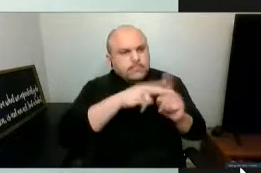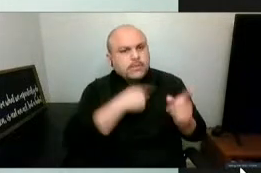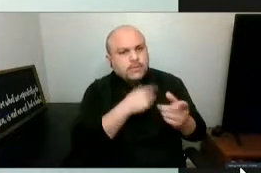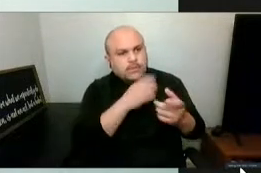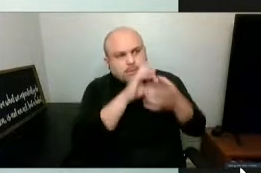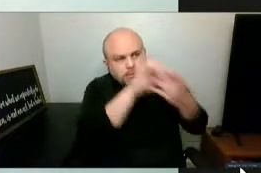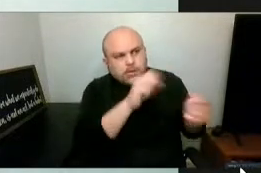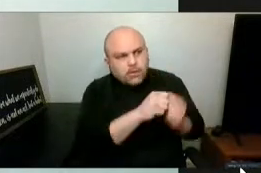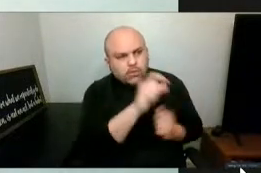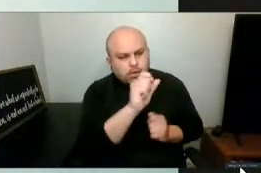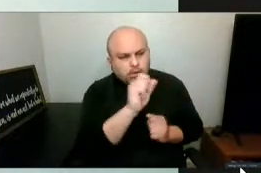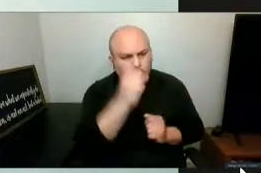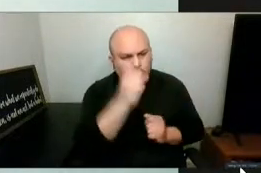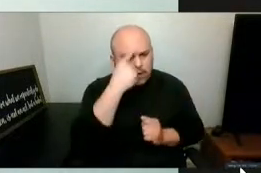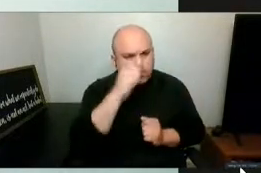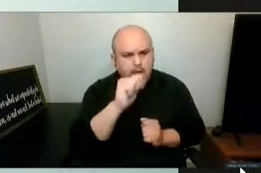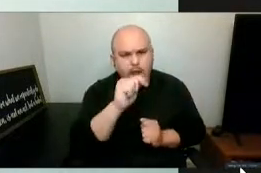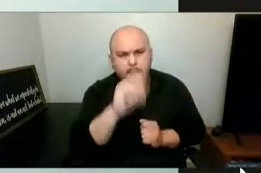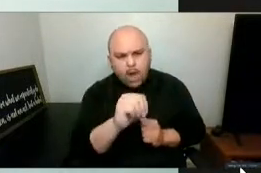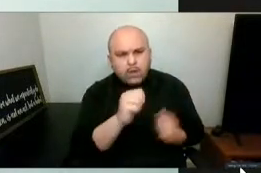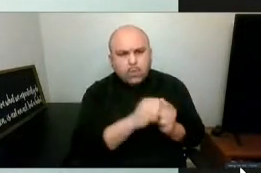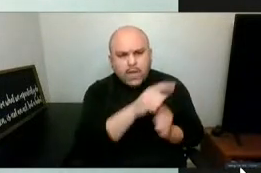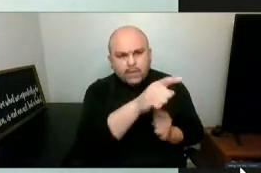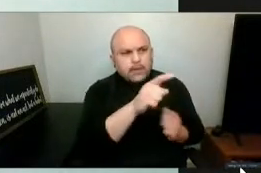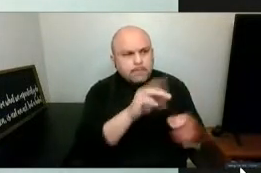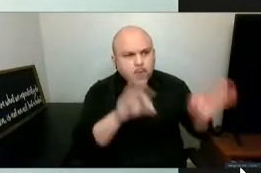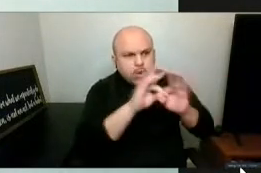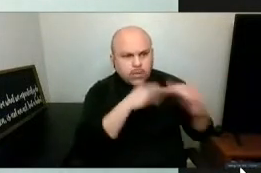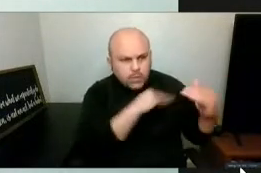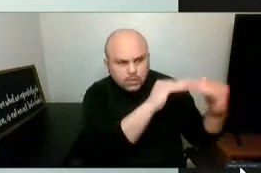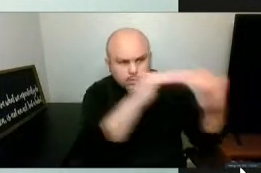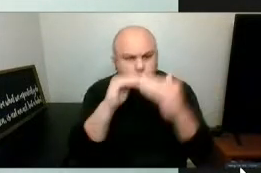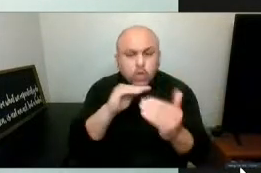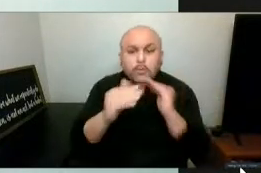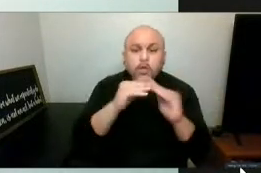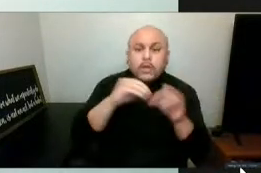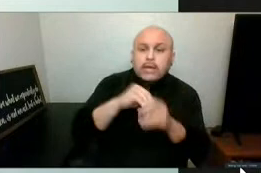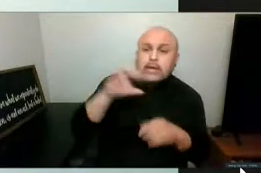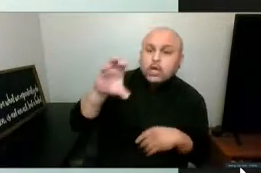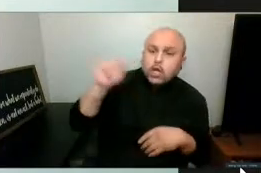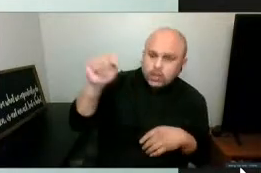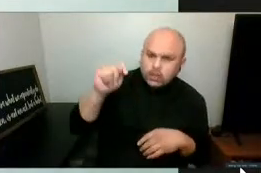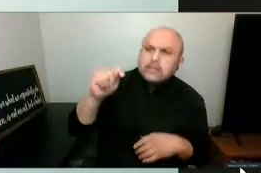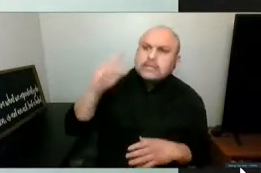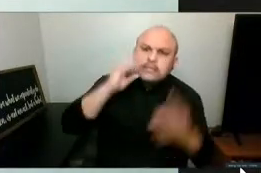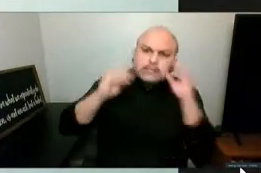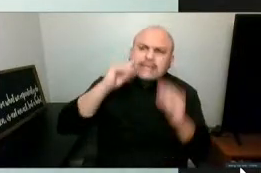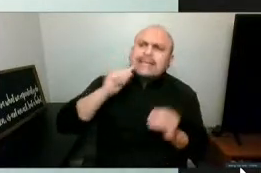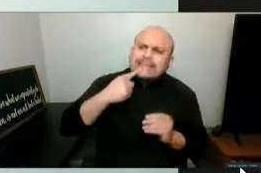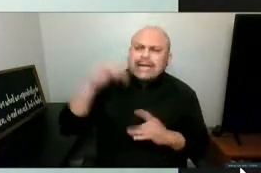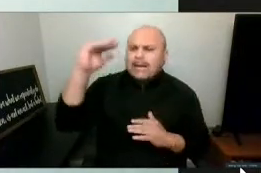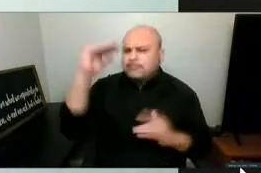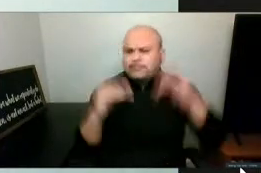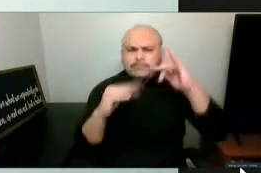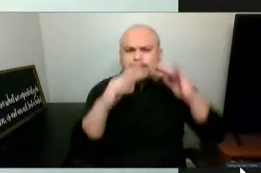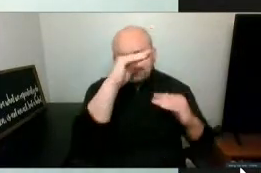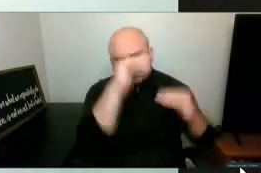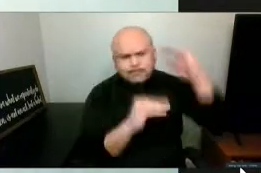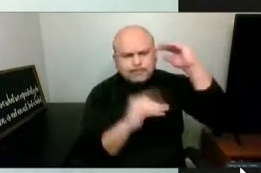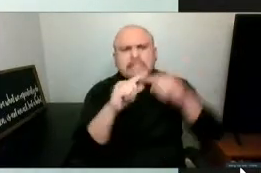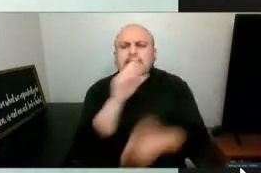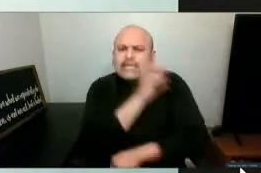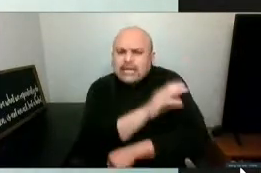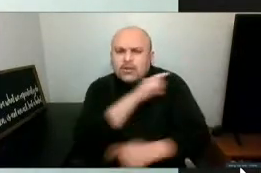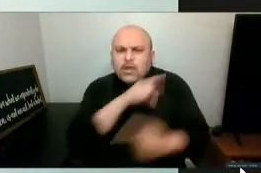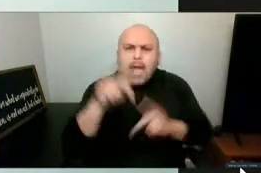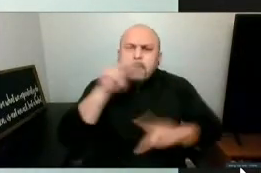on addressing equity. Communities in Connecticut are experiencing serious disparities in clinical and population health